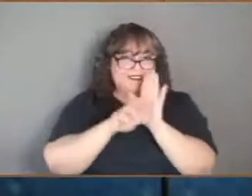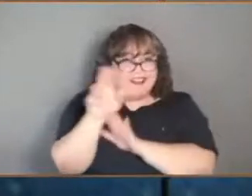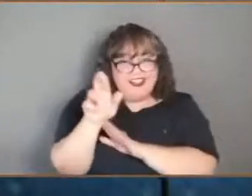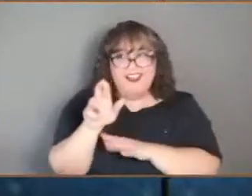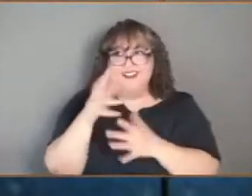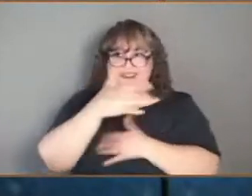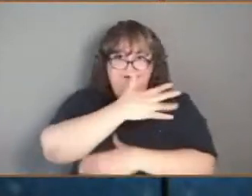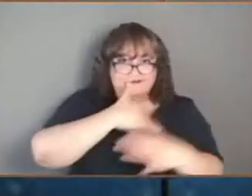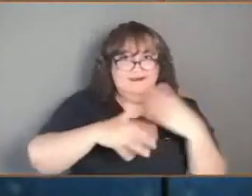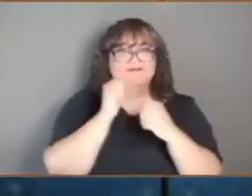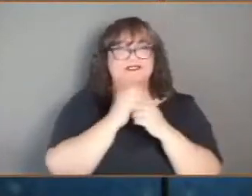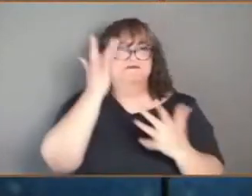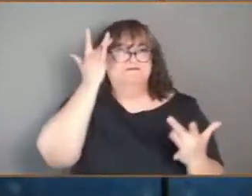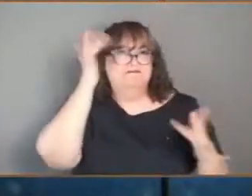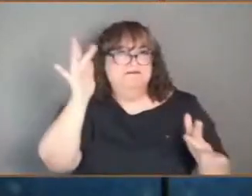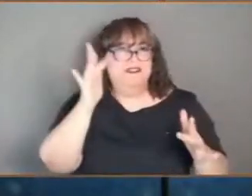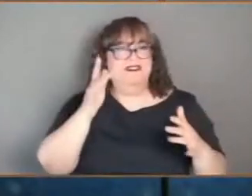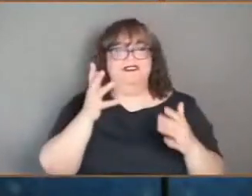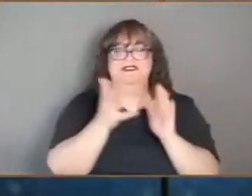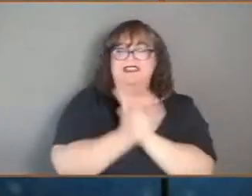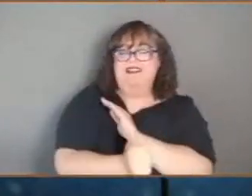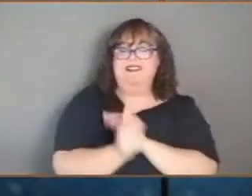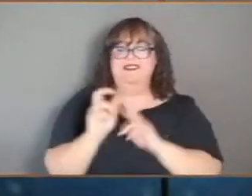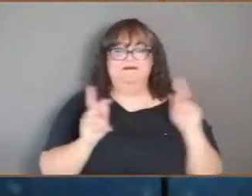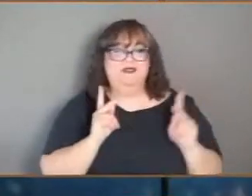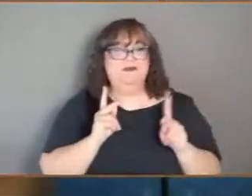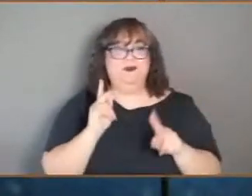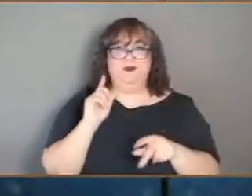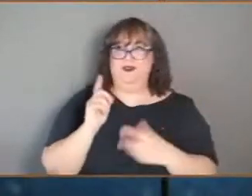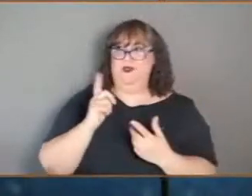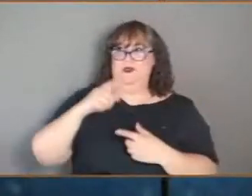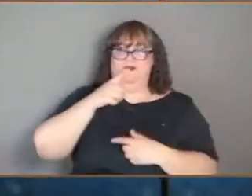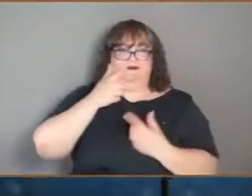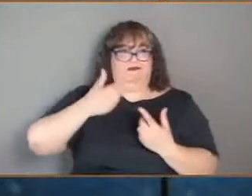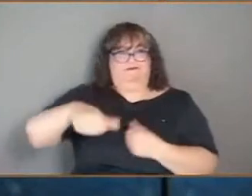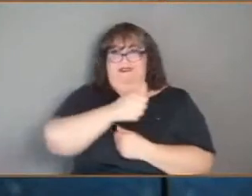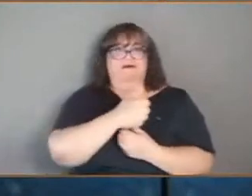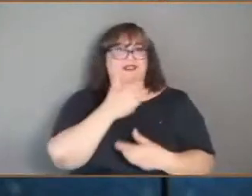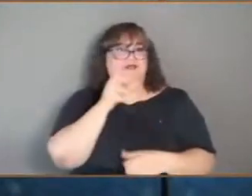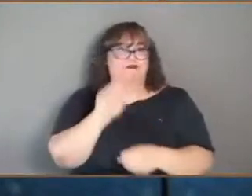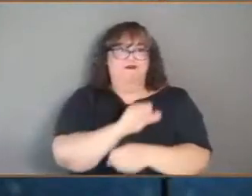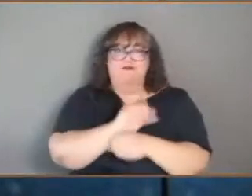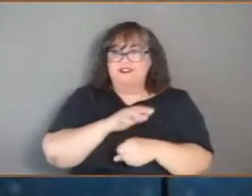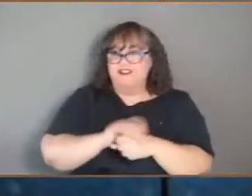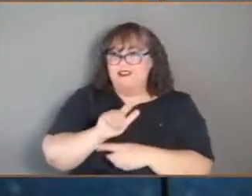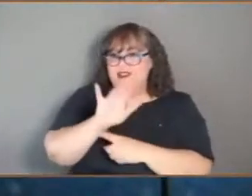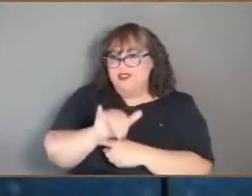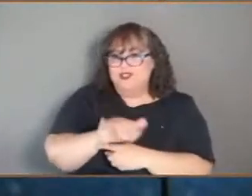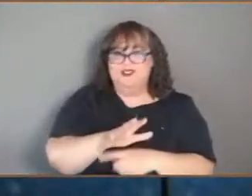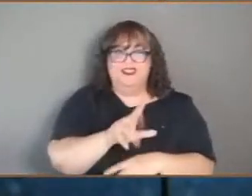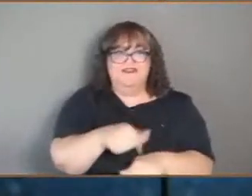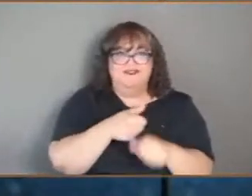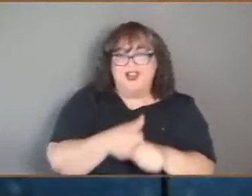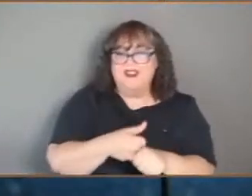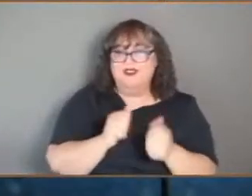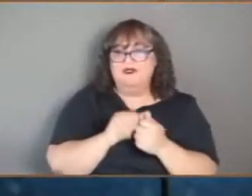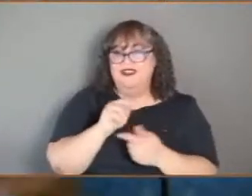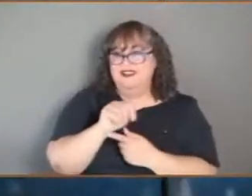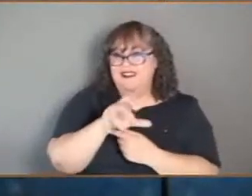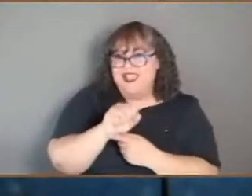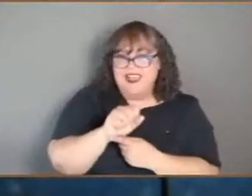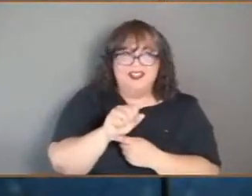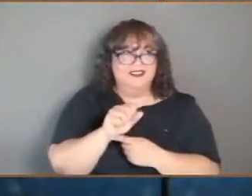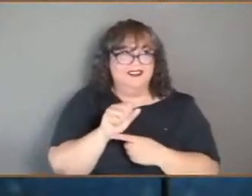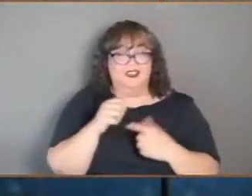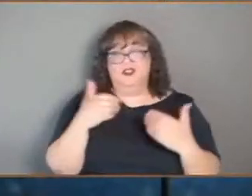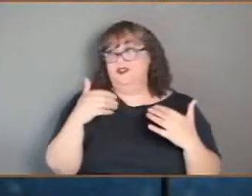that not only worked on Lucy, but the people that watched the creation of Lucy and followed up on the NASA news as well has just made me realize that all of my dreams are